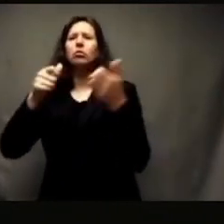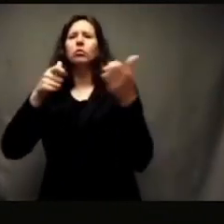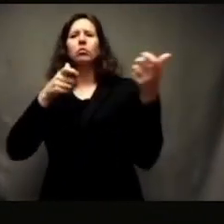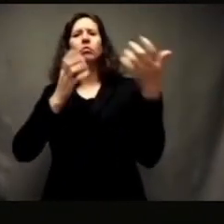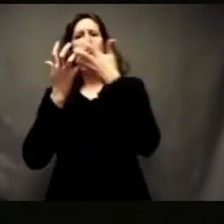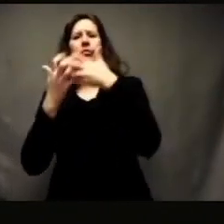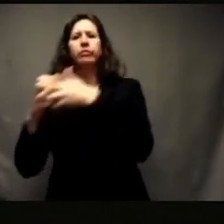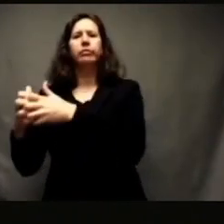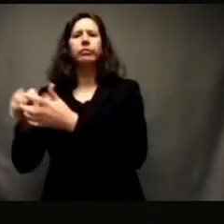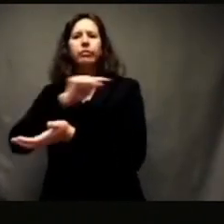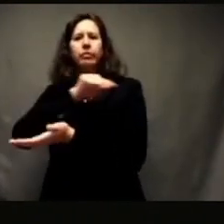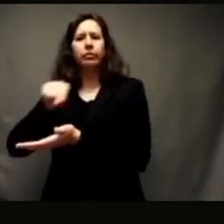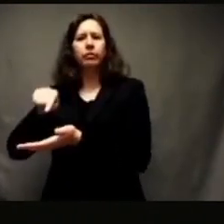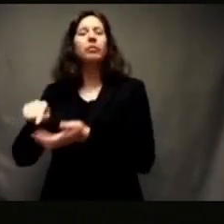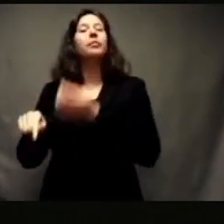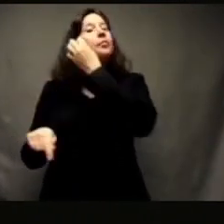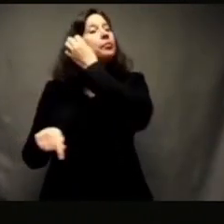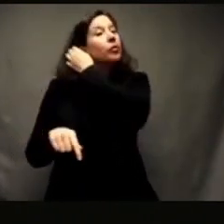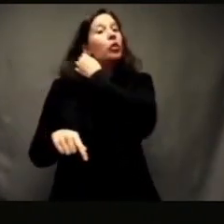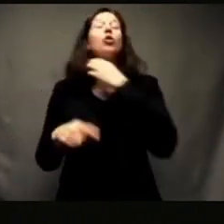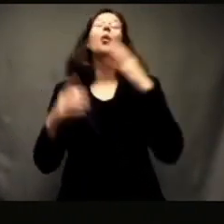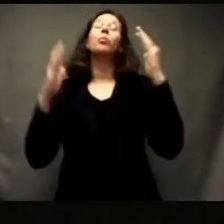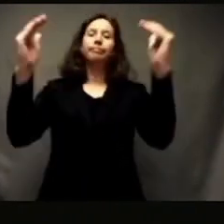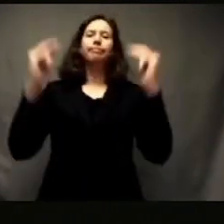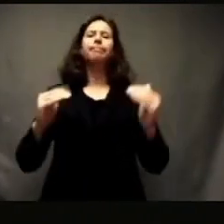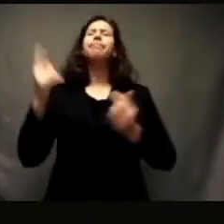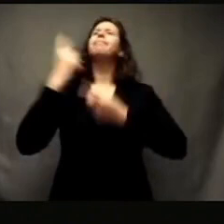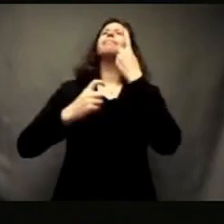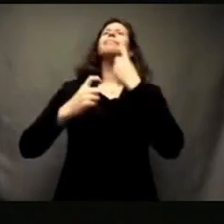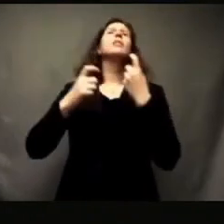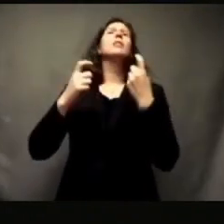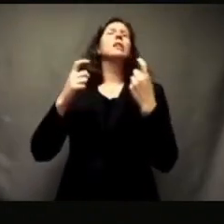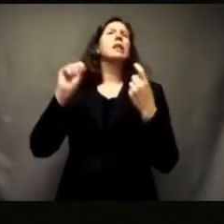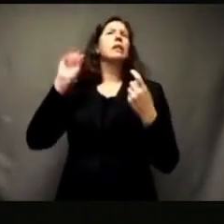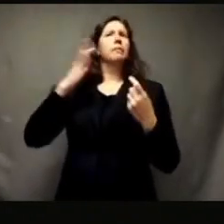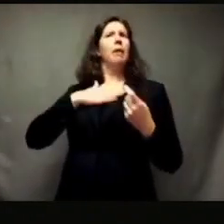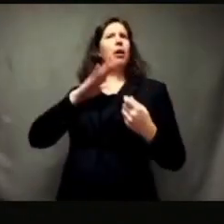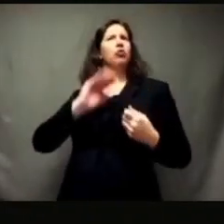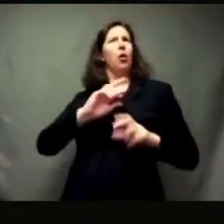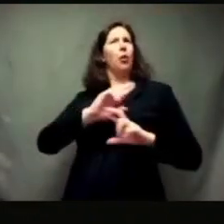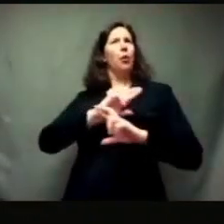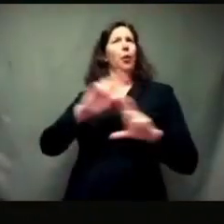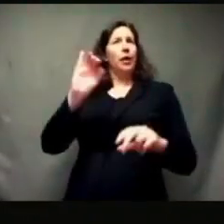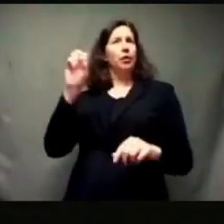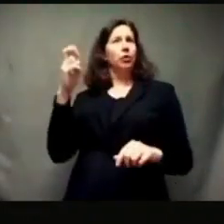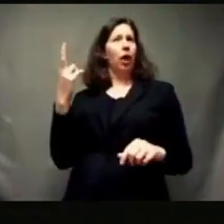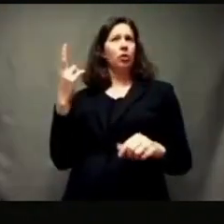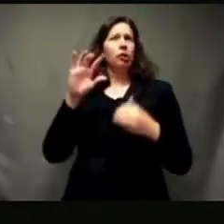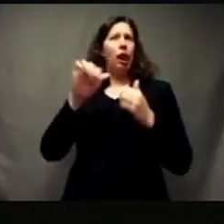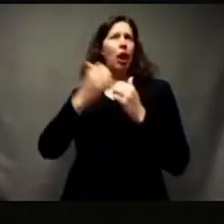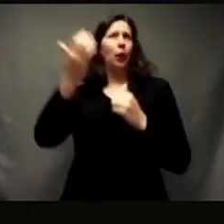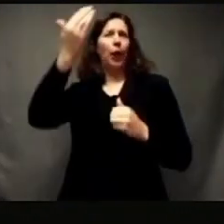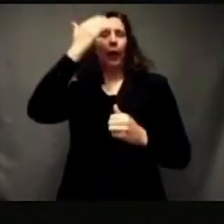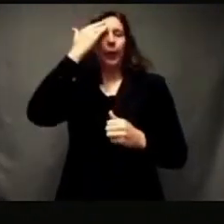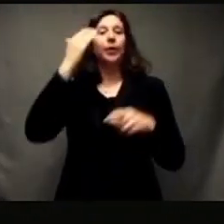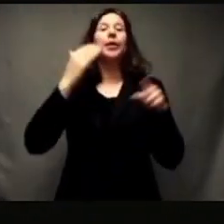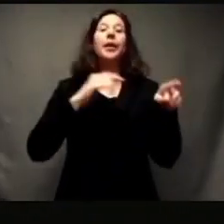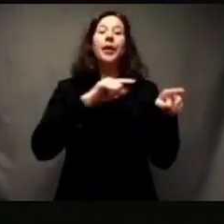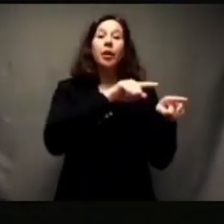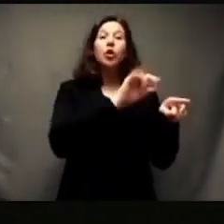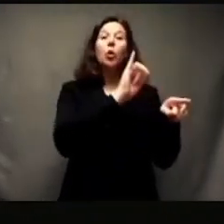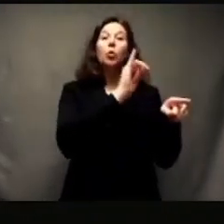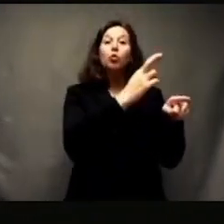So when do we know that a child is ready for Scratch? So probably the most obvious is mastery of the Scratch